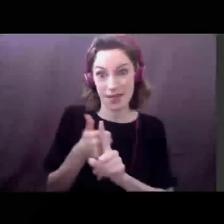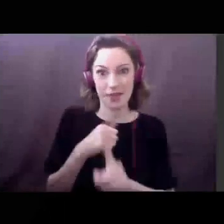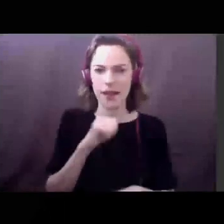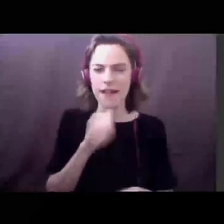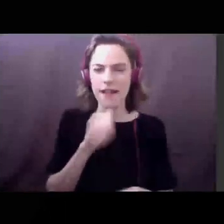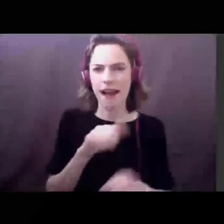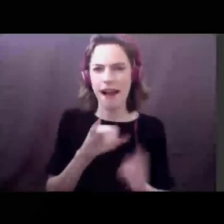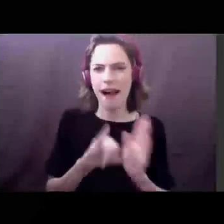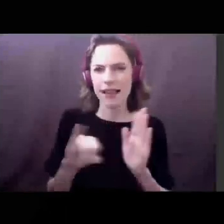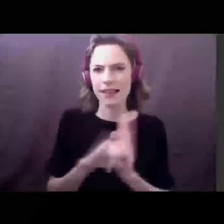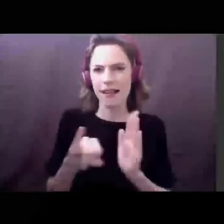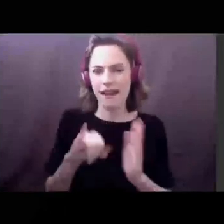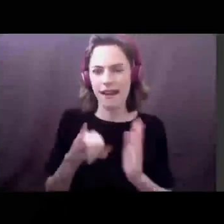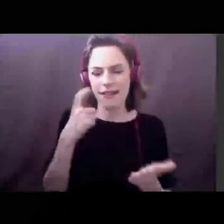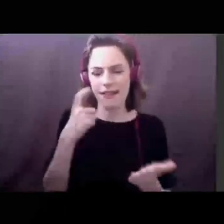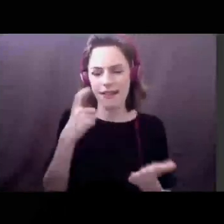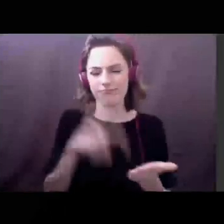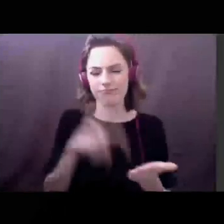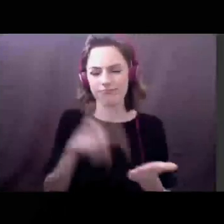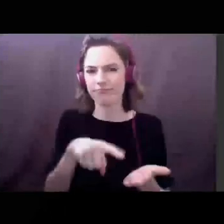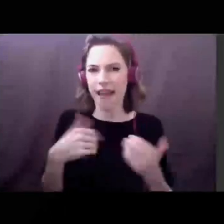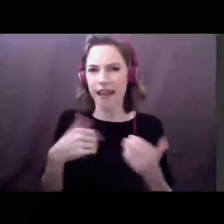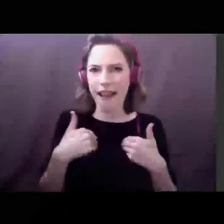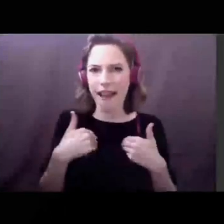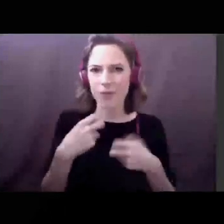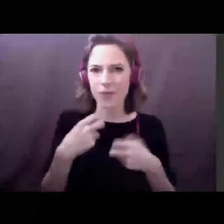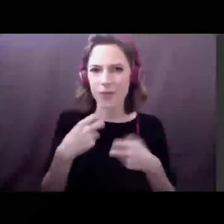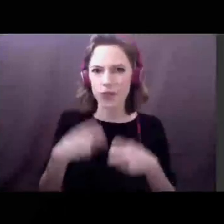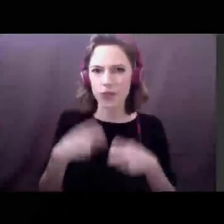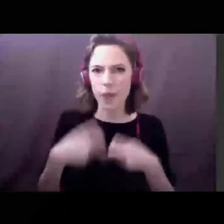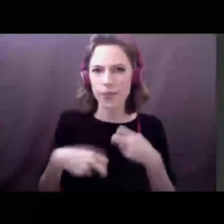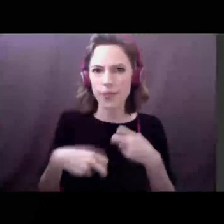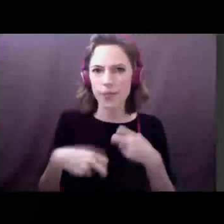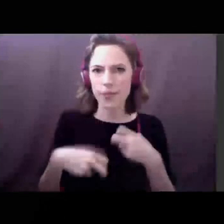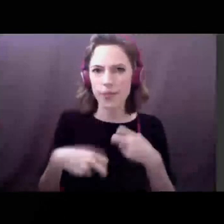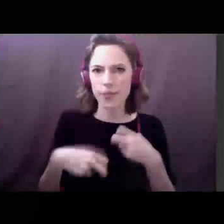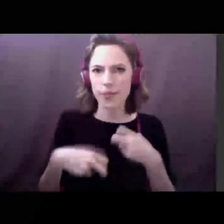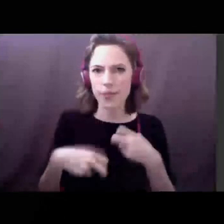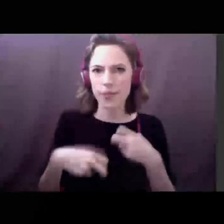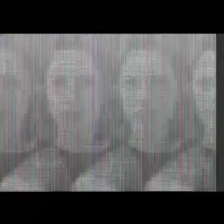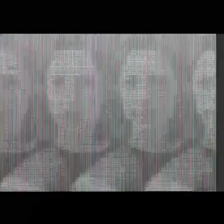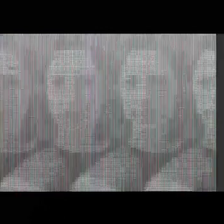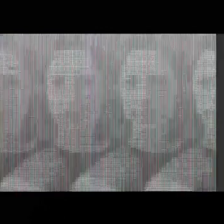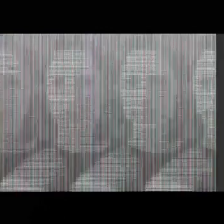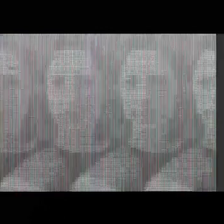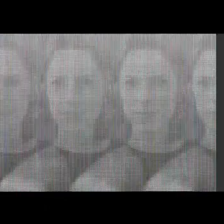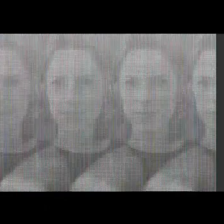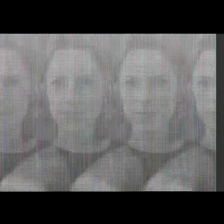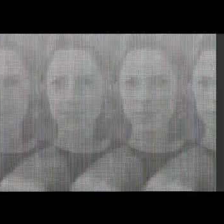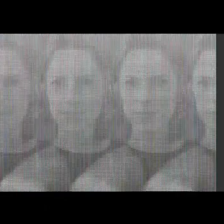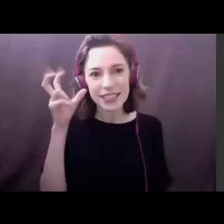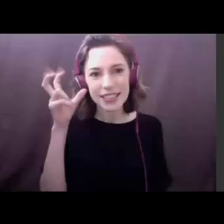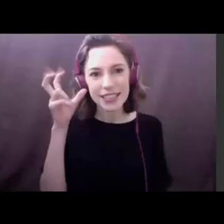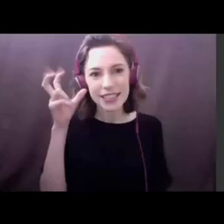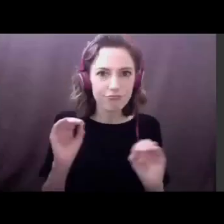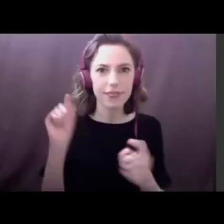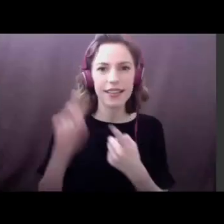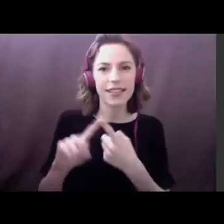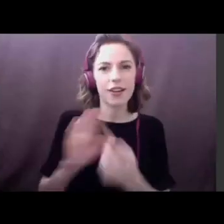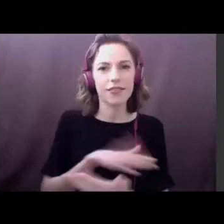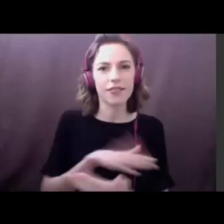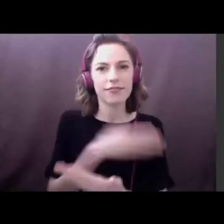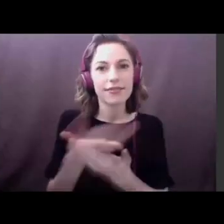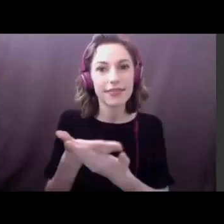is an important arena for collecting information. We have a version of the child functioning module that